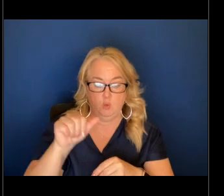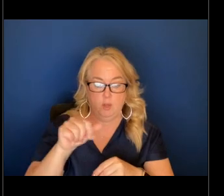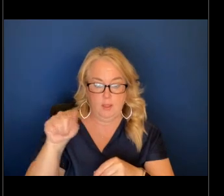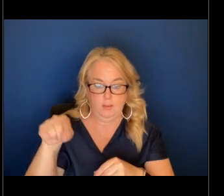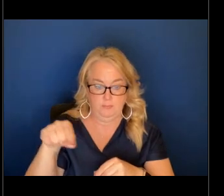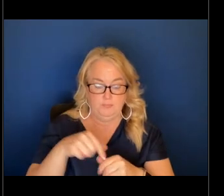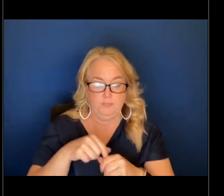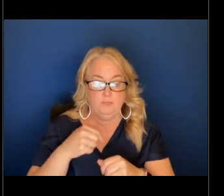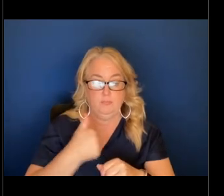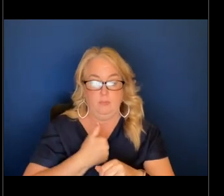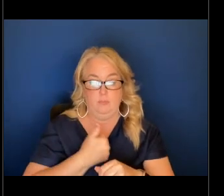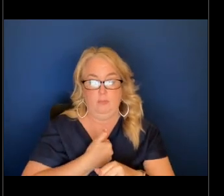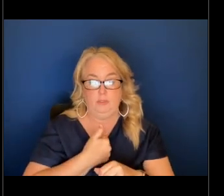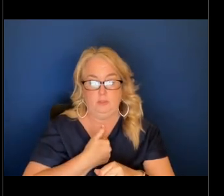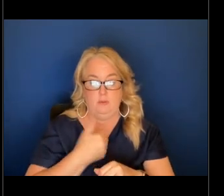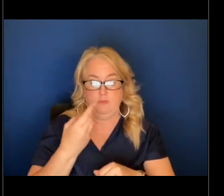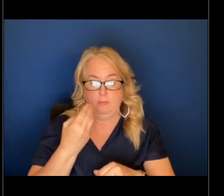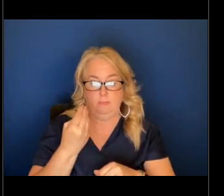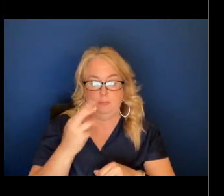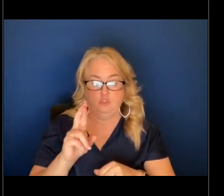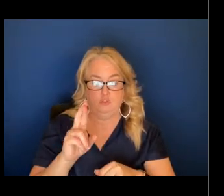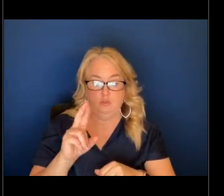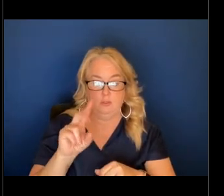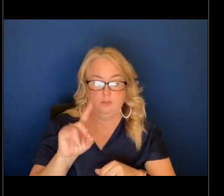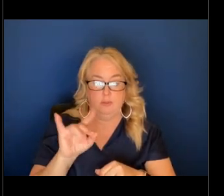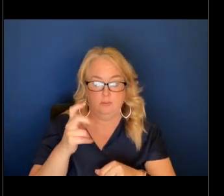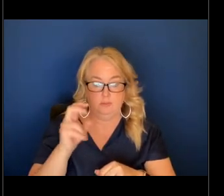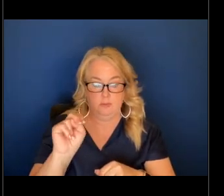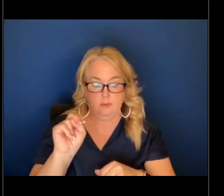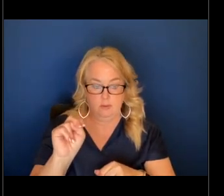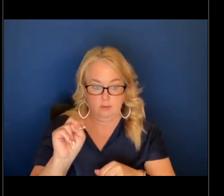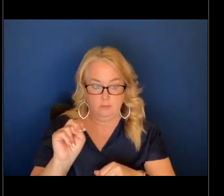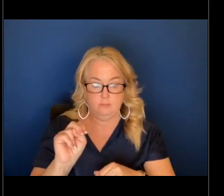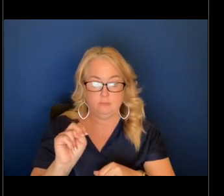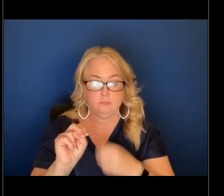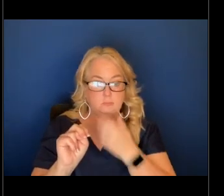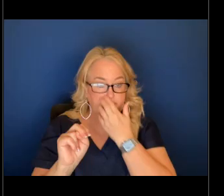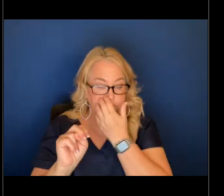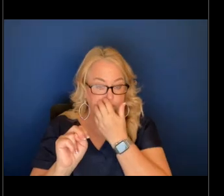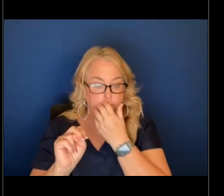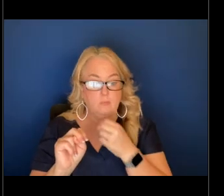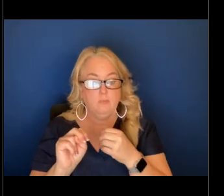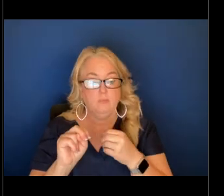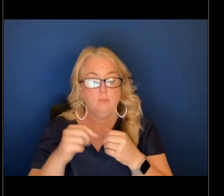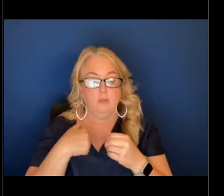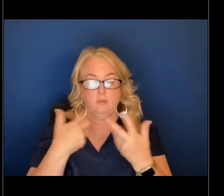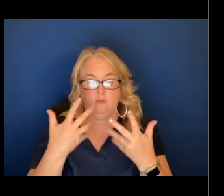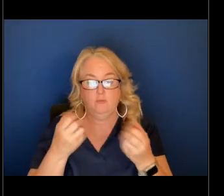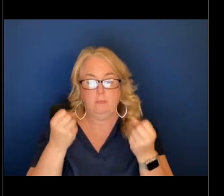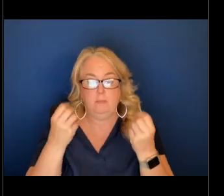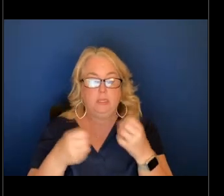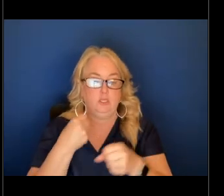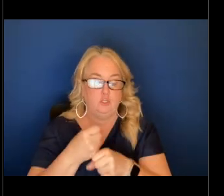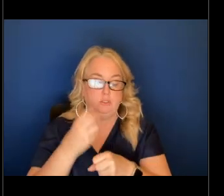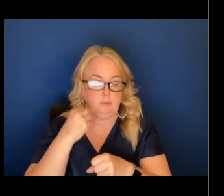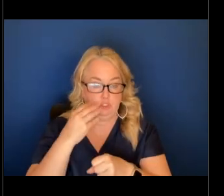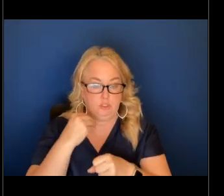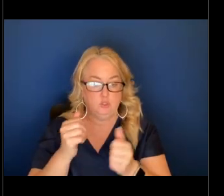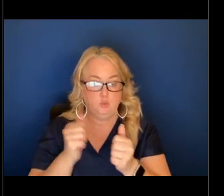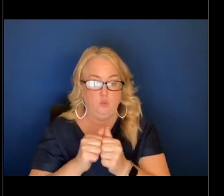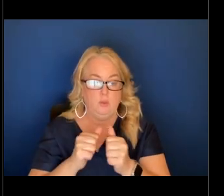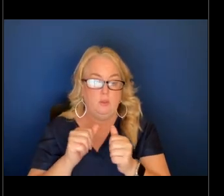And I am Mr. Dizon, and I have several years of experience facilitating webinars, workshops, and live events, and